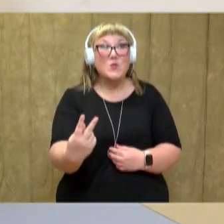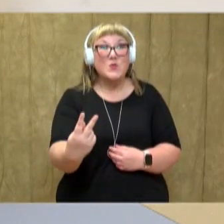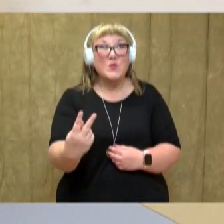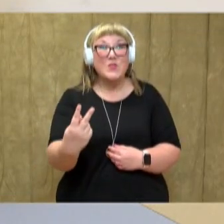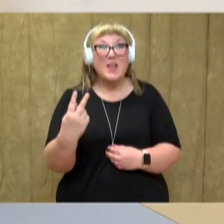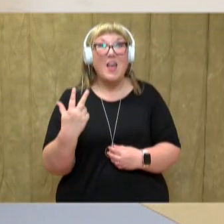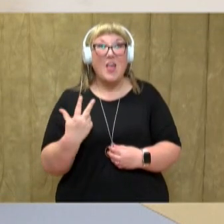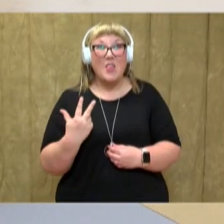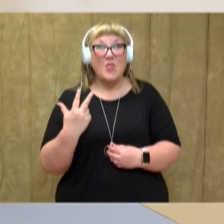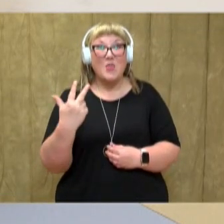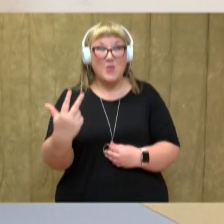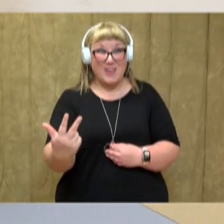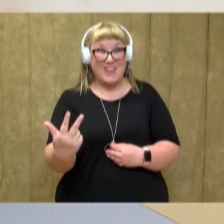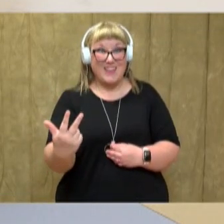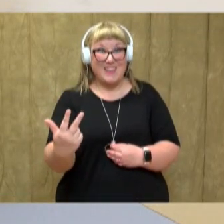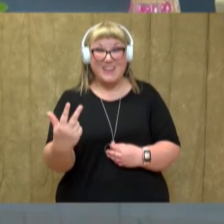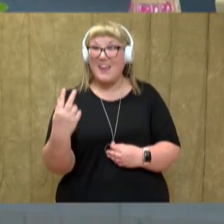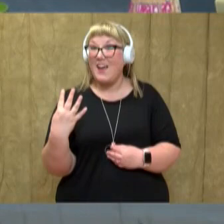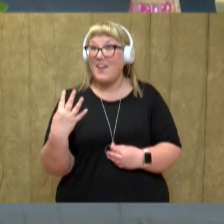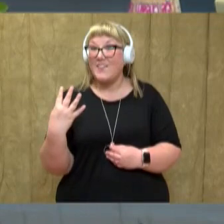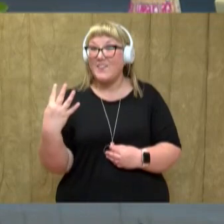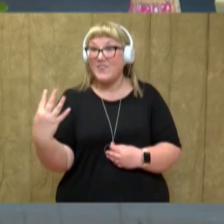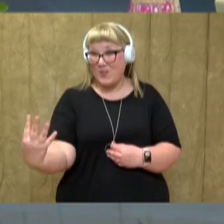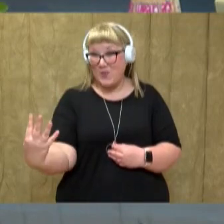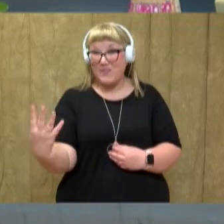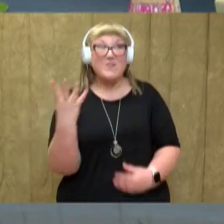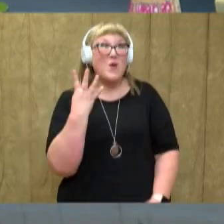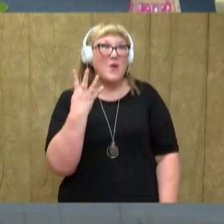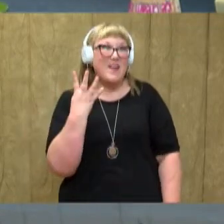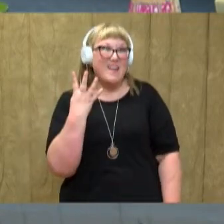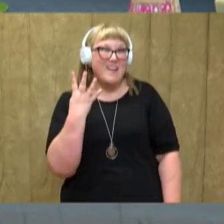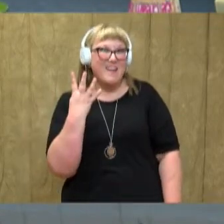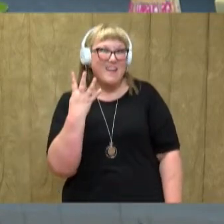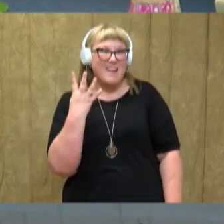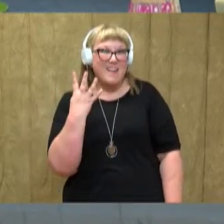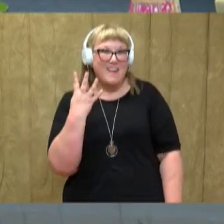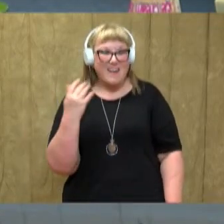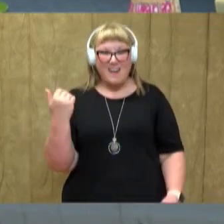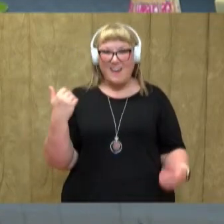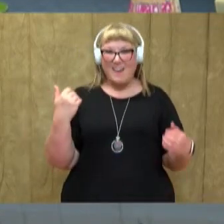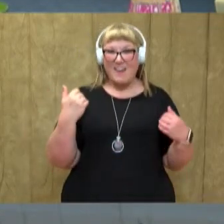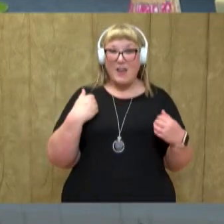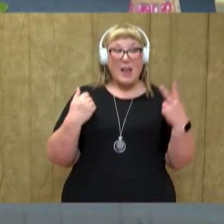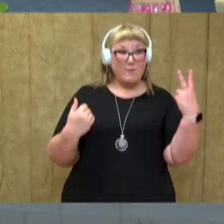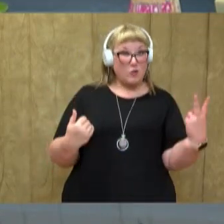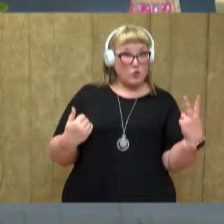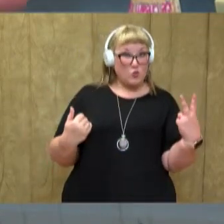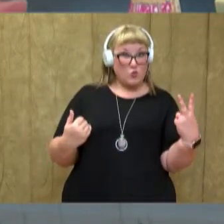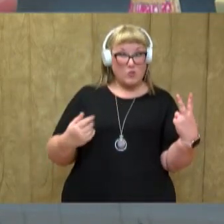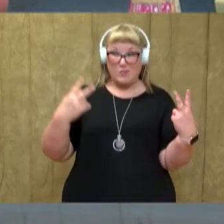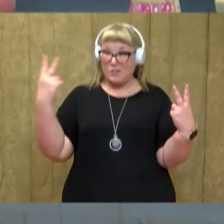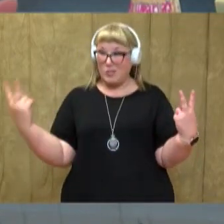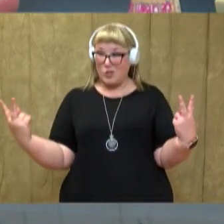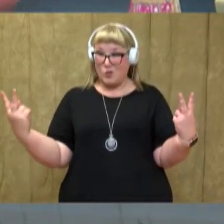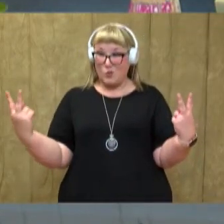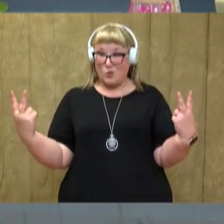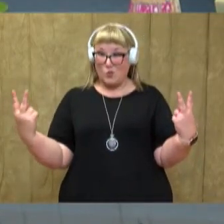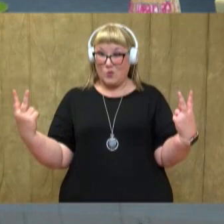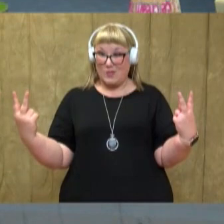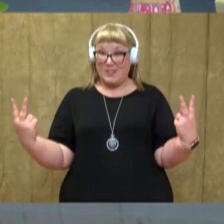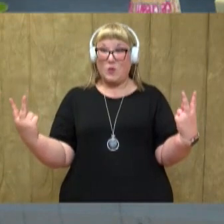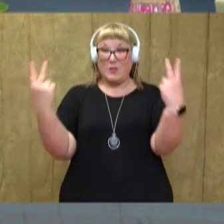2, 3, 4. So I have 2 plus